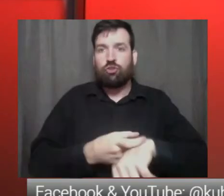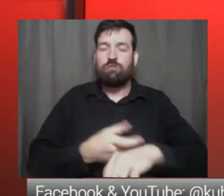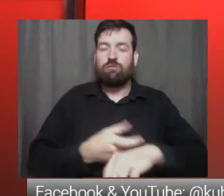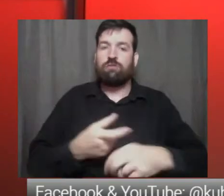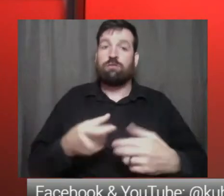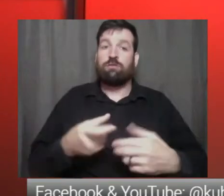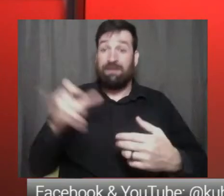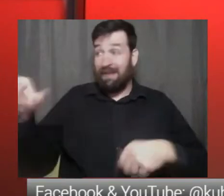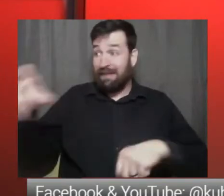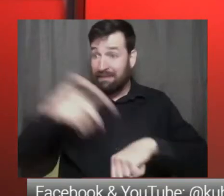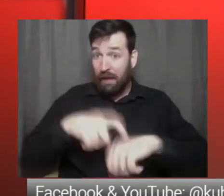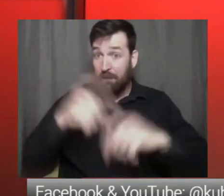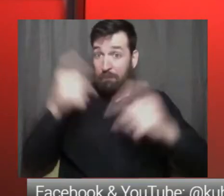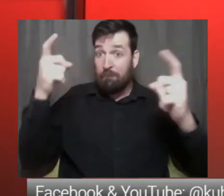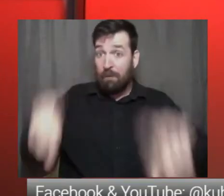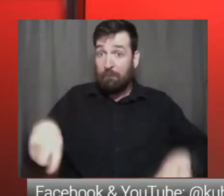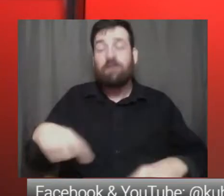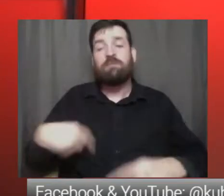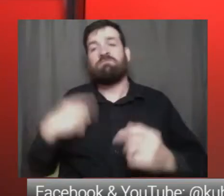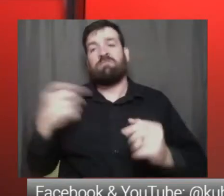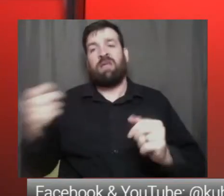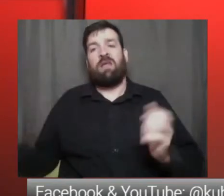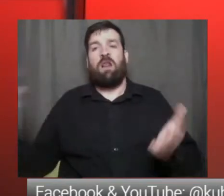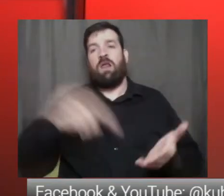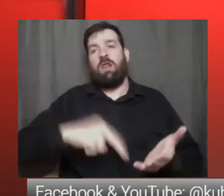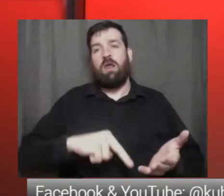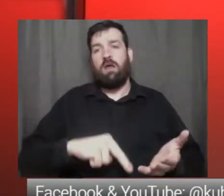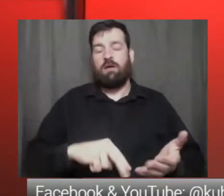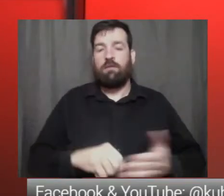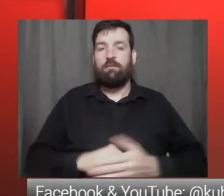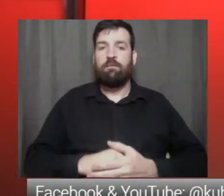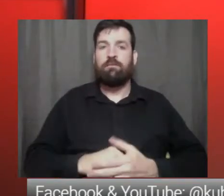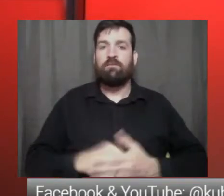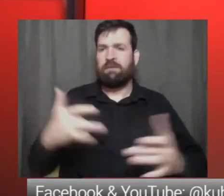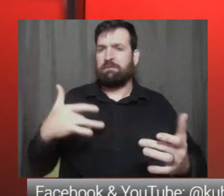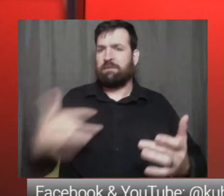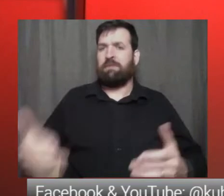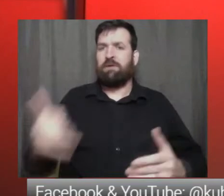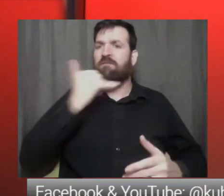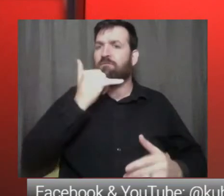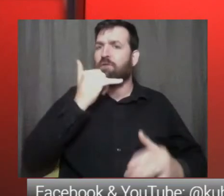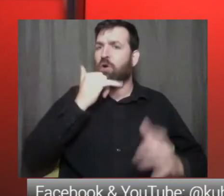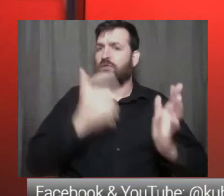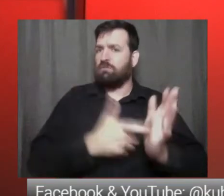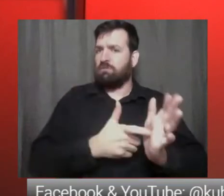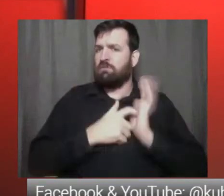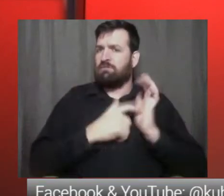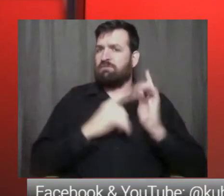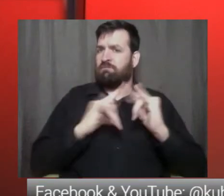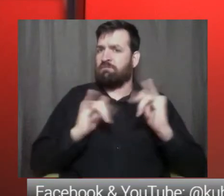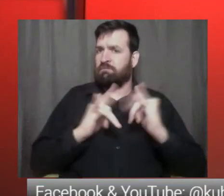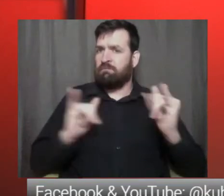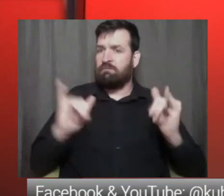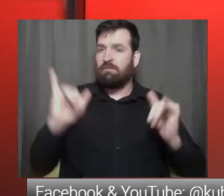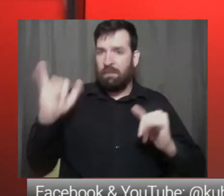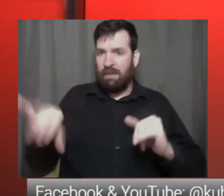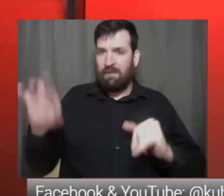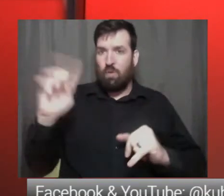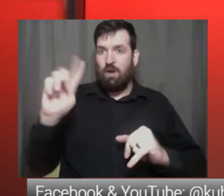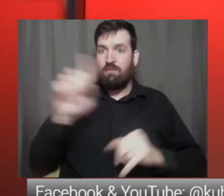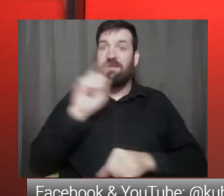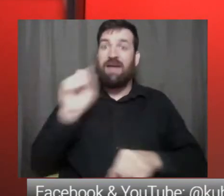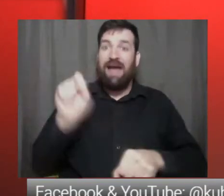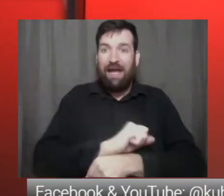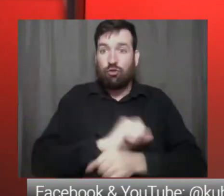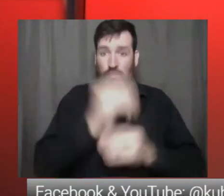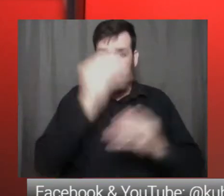of an event so that can be reviewed. And usually the phone is necessary to go with it because that's where the actual tracings are stored, is within the